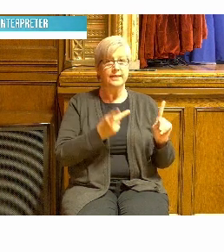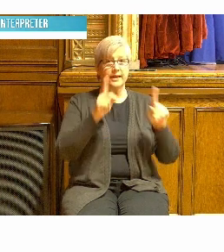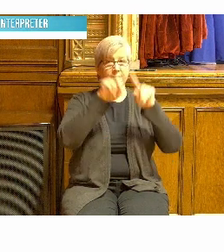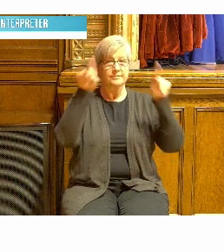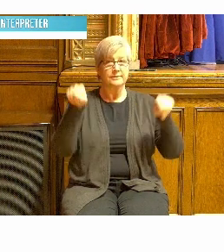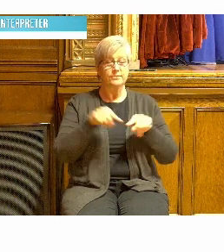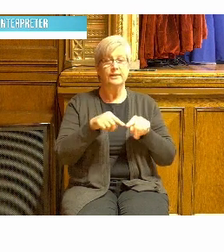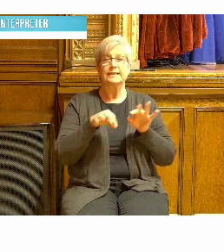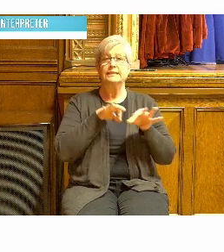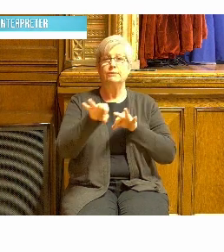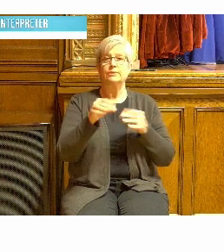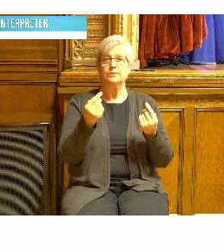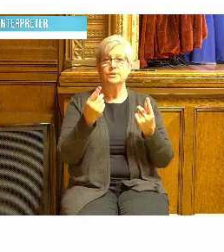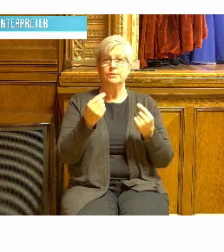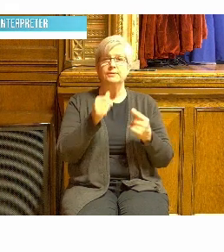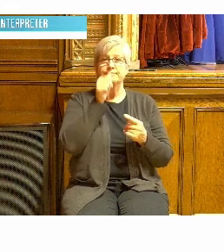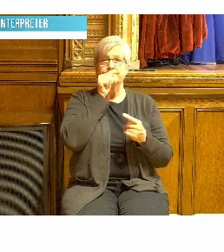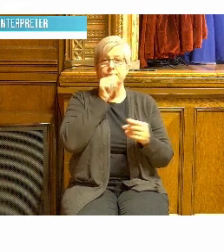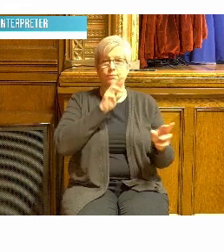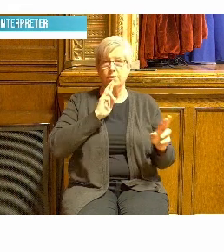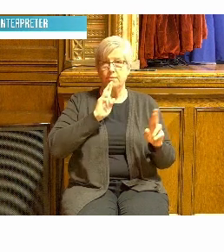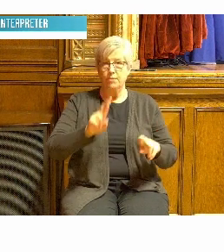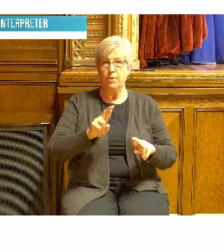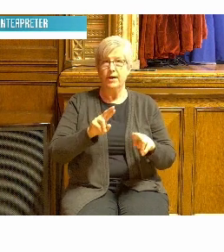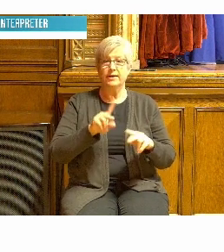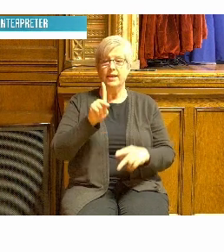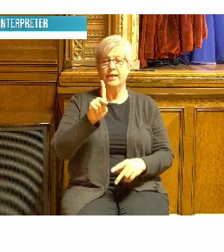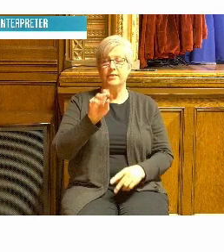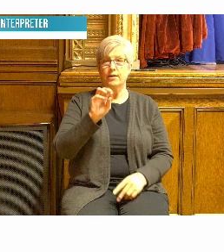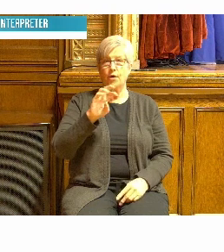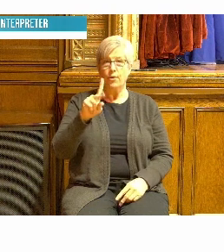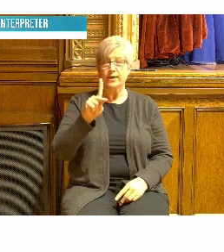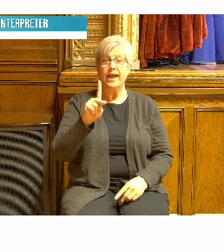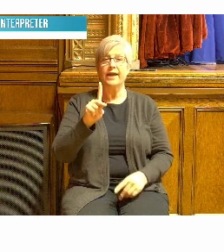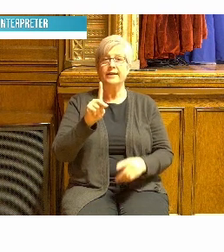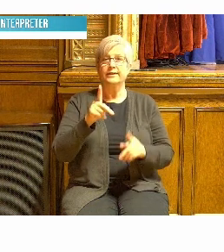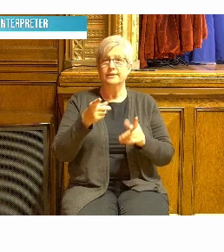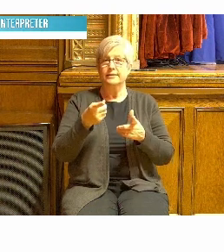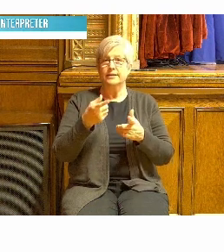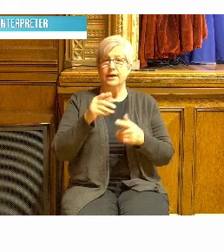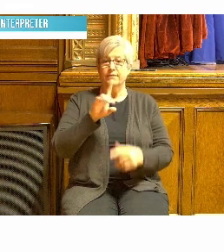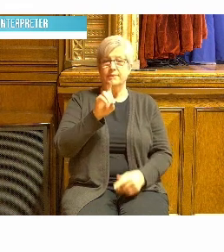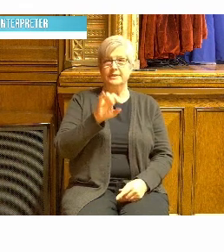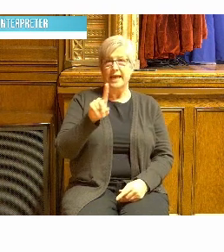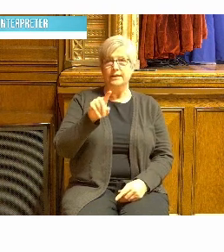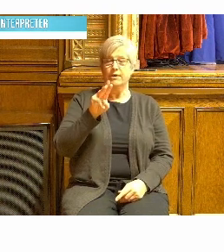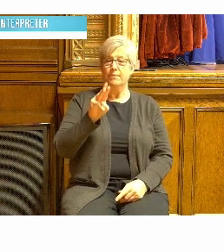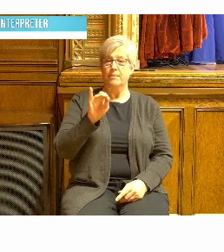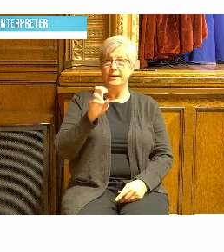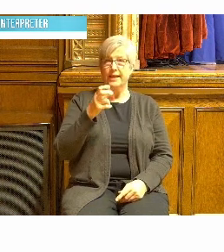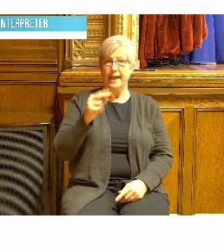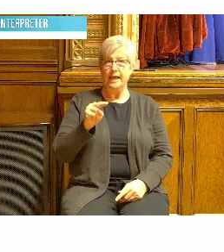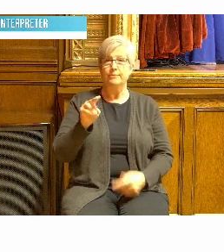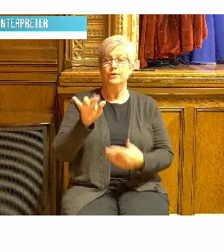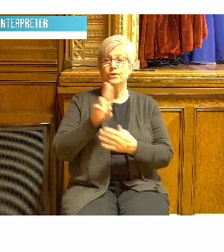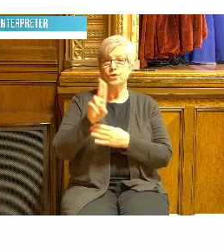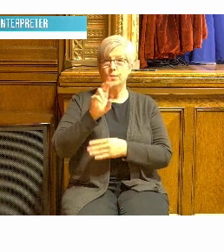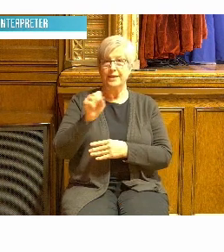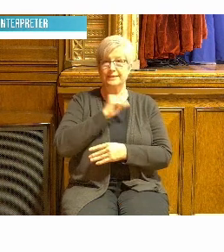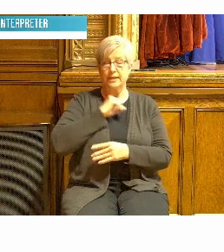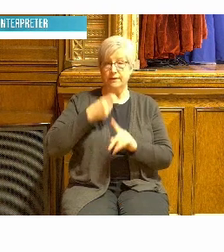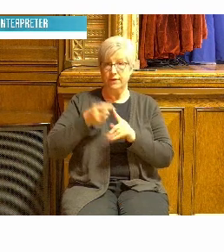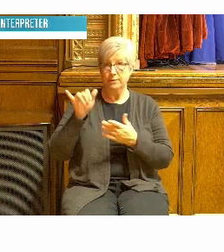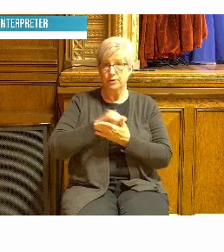reveals what's going on. It's from a confidential report that Kodak commissioned from Daniel Patrick Monahan, who later served as a U.S. Senator from New